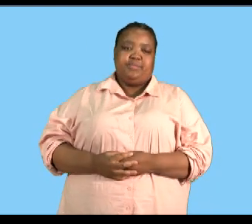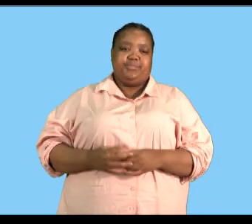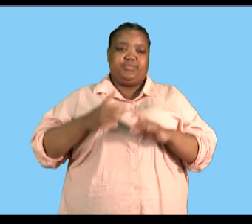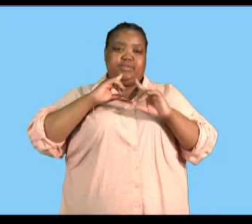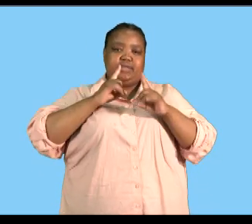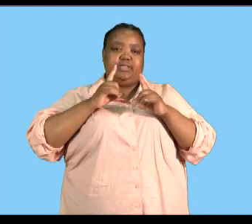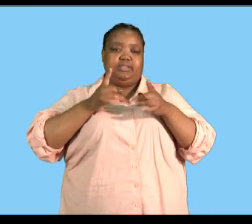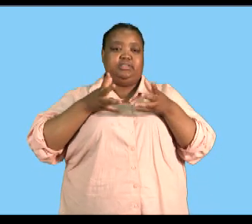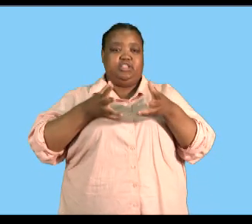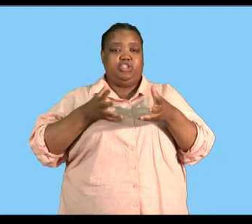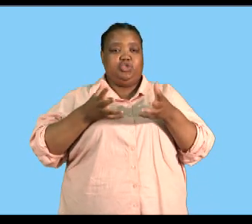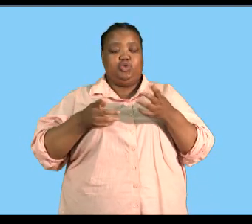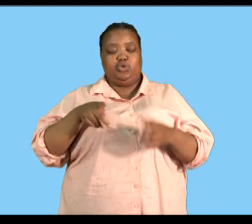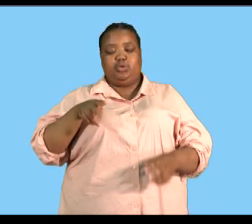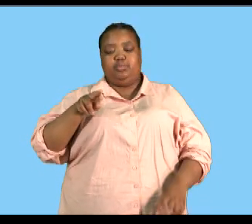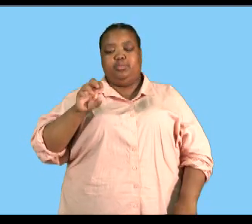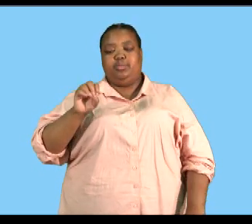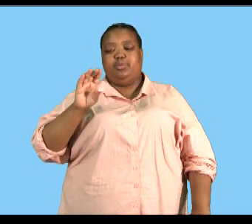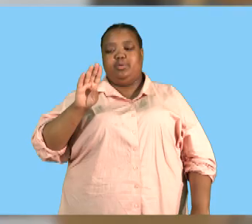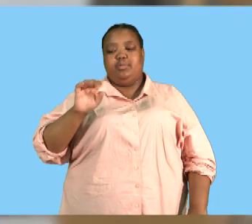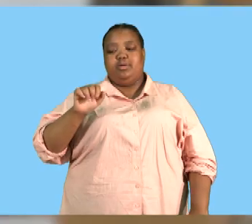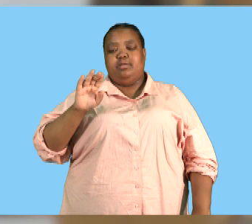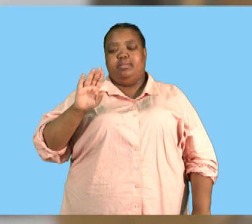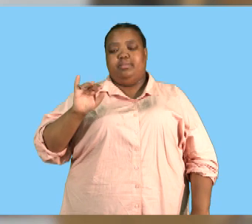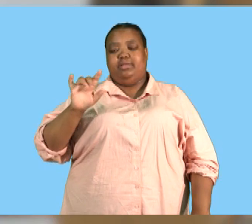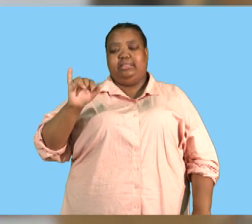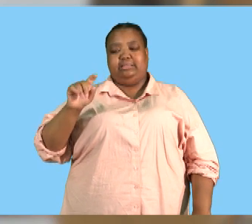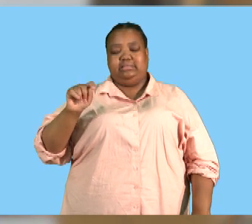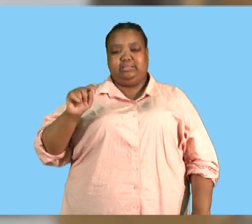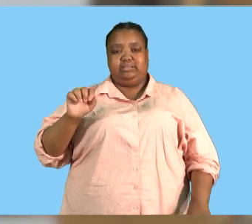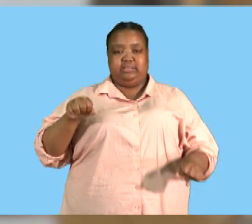0.36. So this will be our probability.